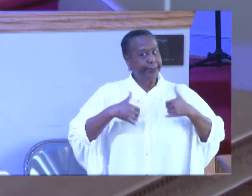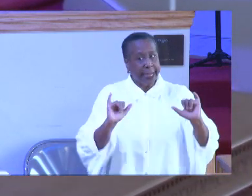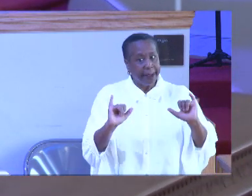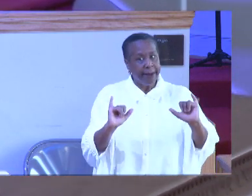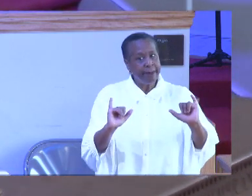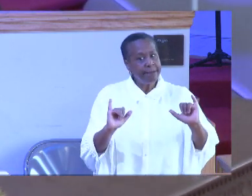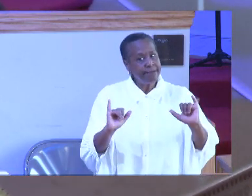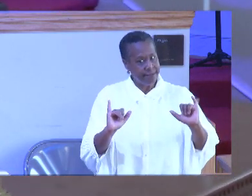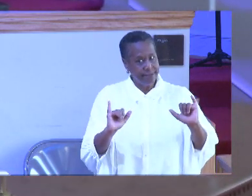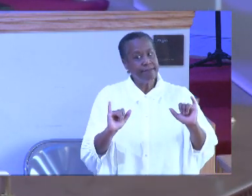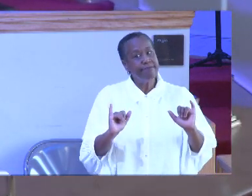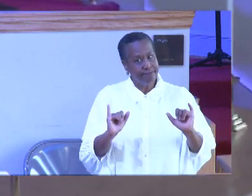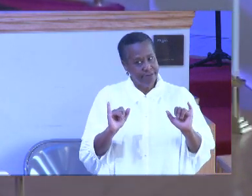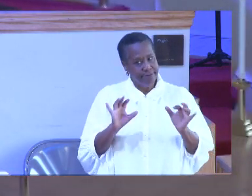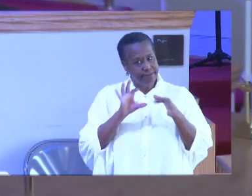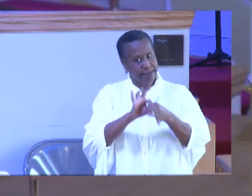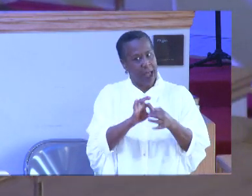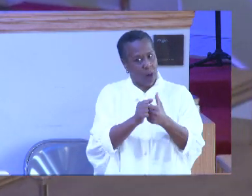us.